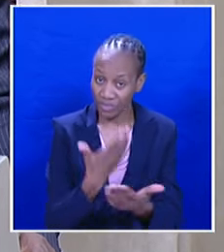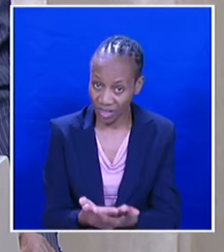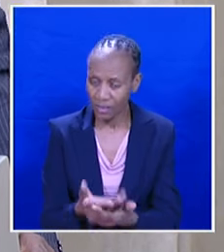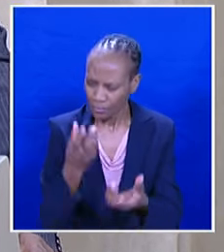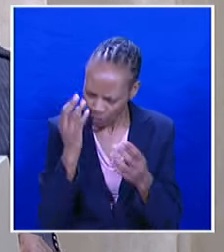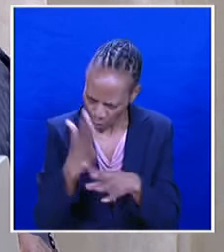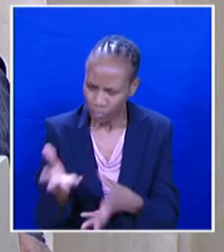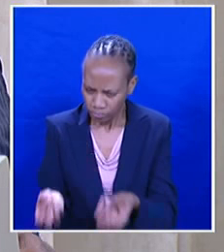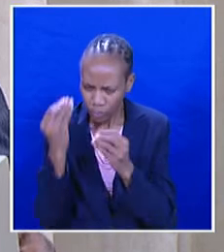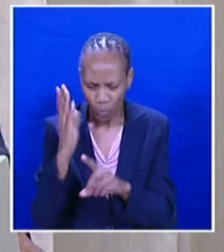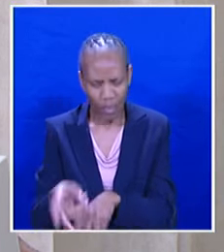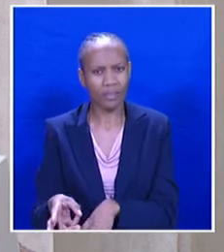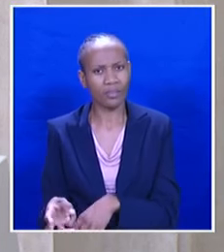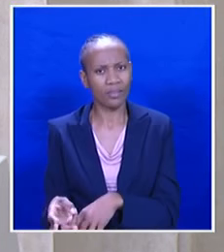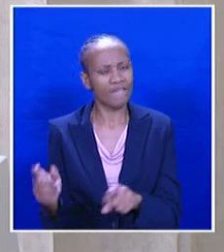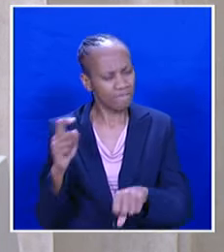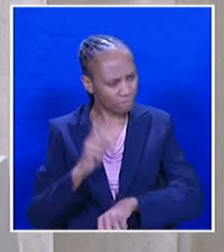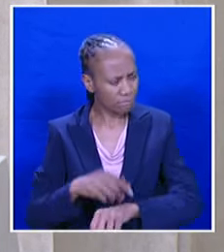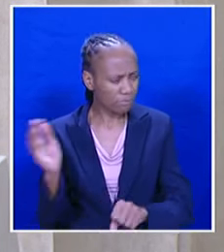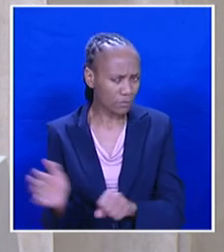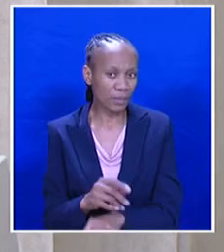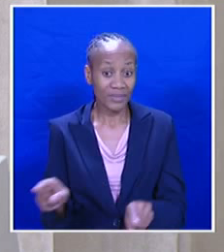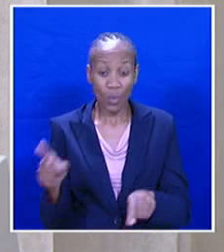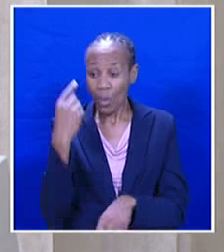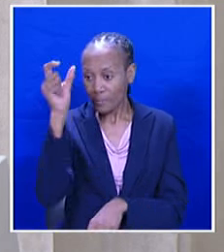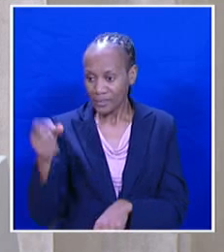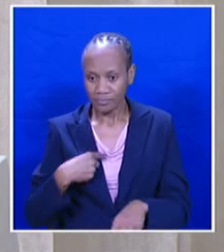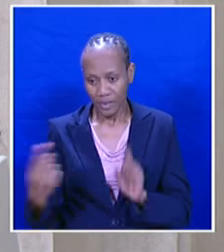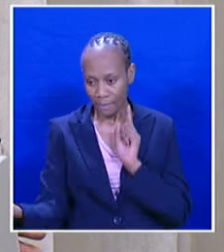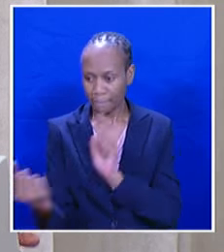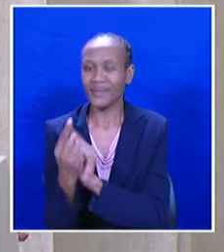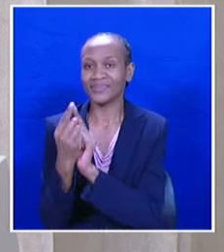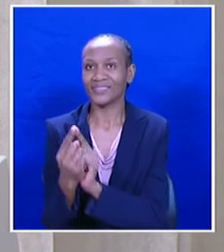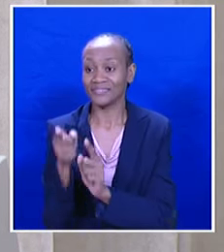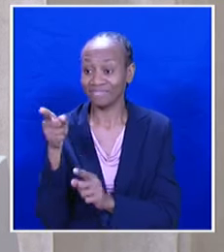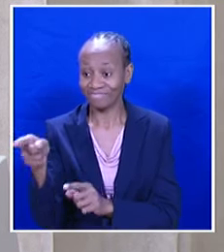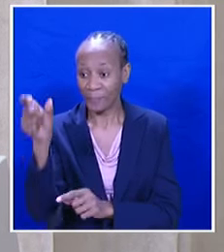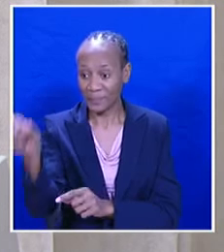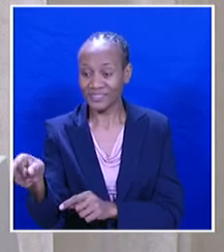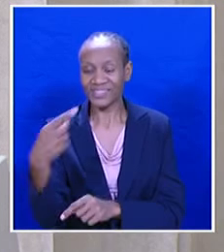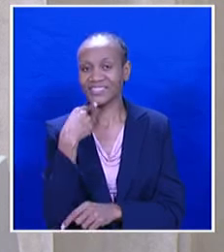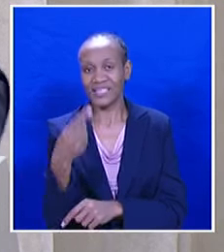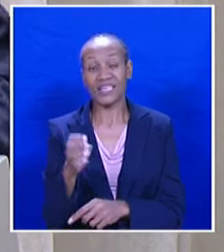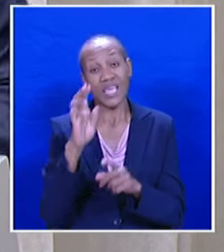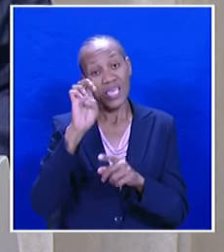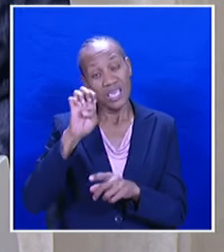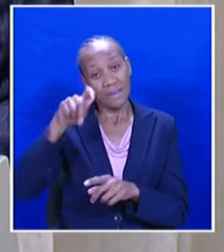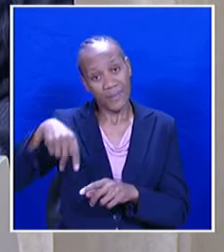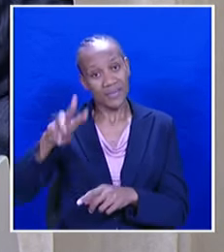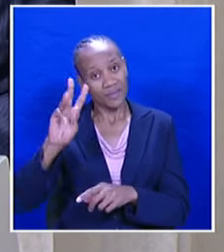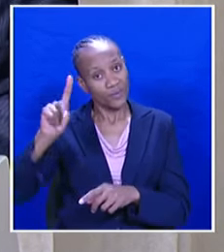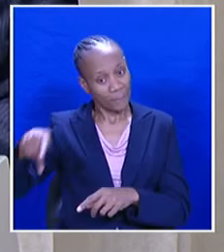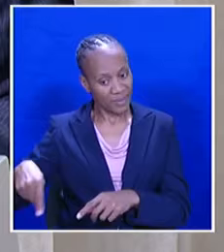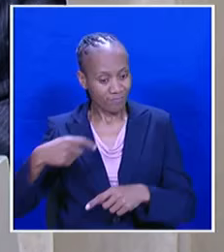one has met personally, have been able to say, through the EPWP project, I was